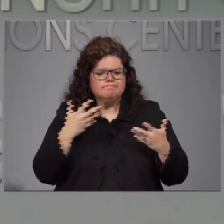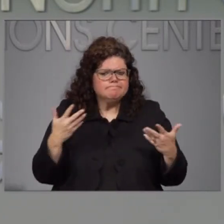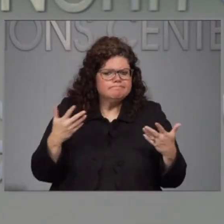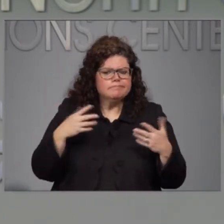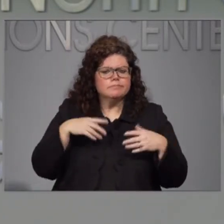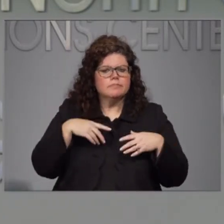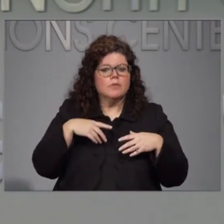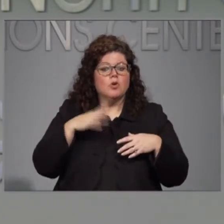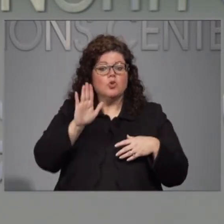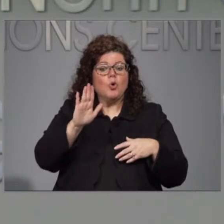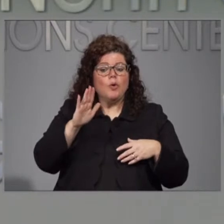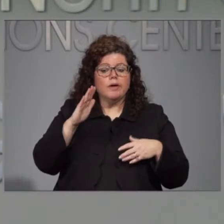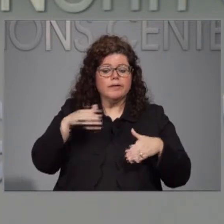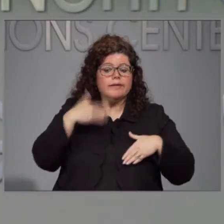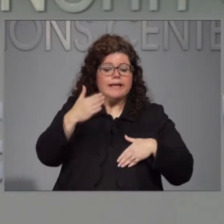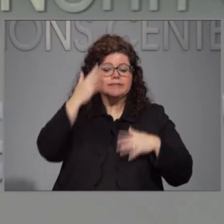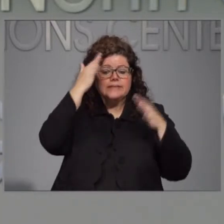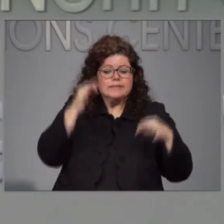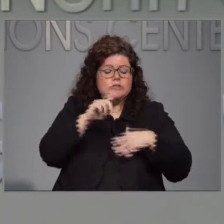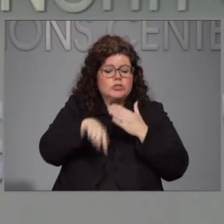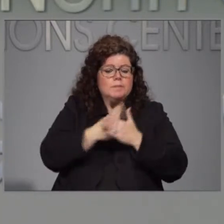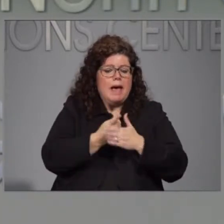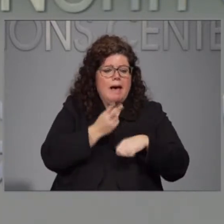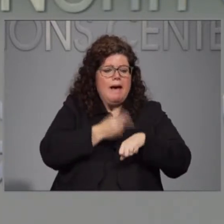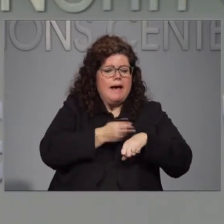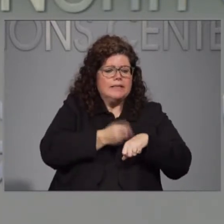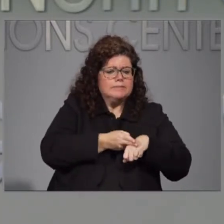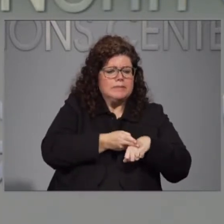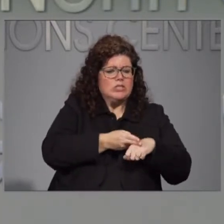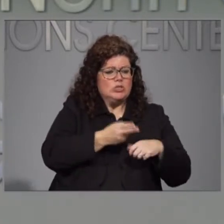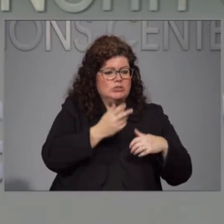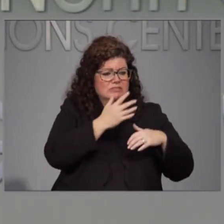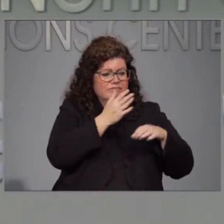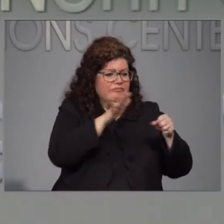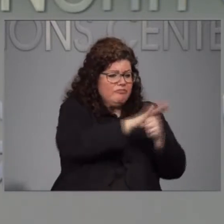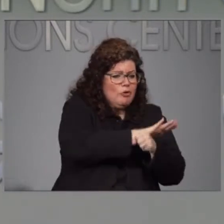further action to be taken with hospitals? Thank you. I'll let Dr. Cohen